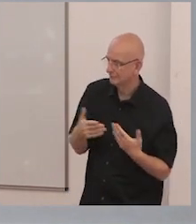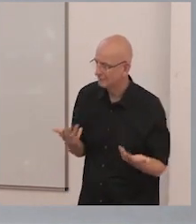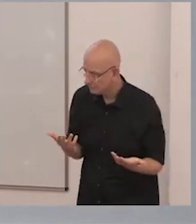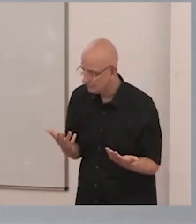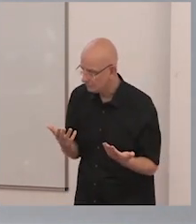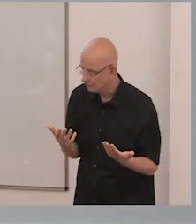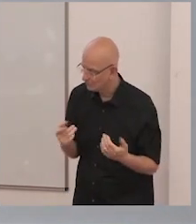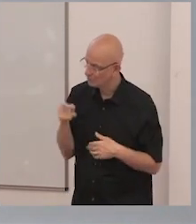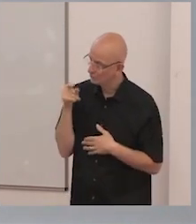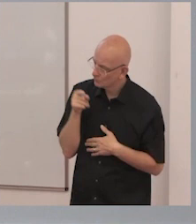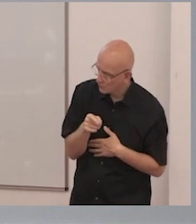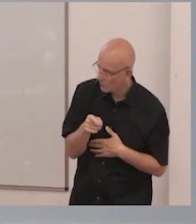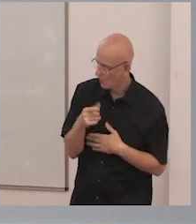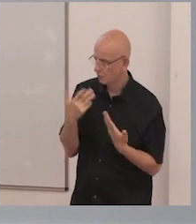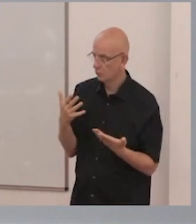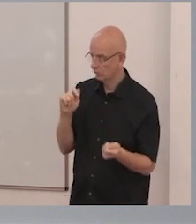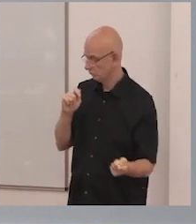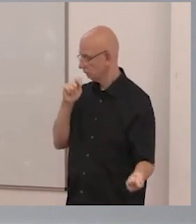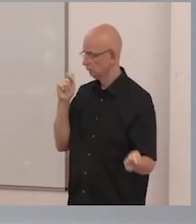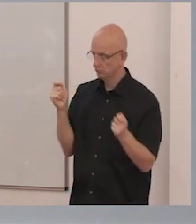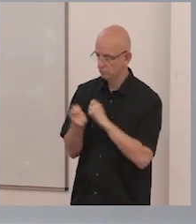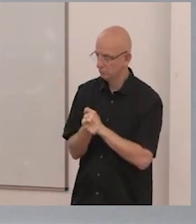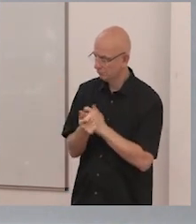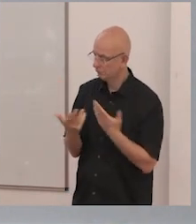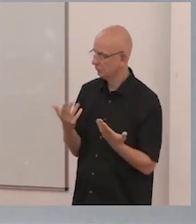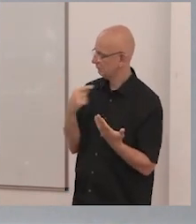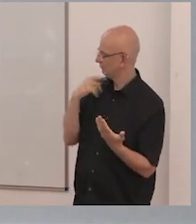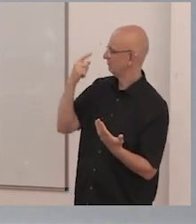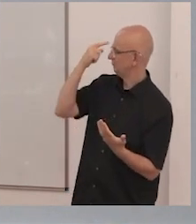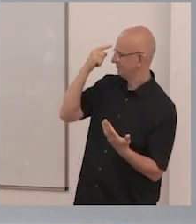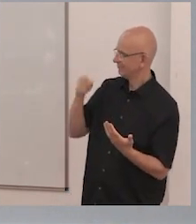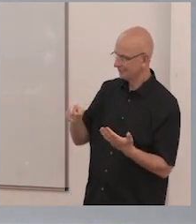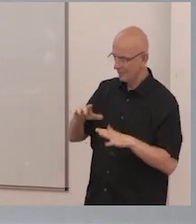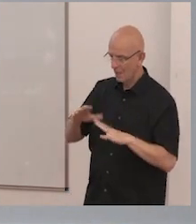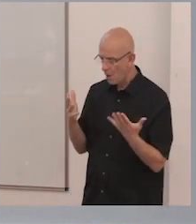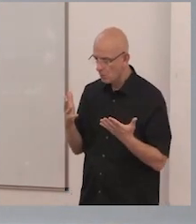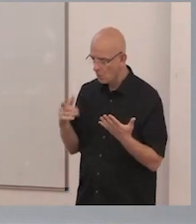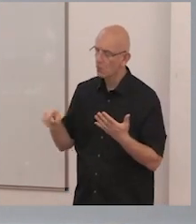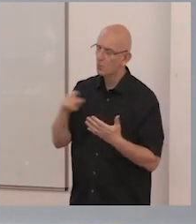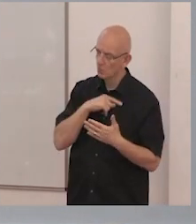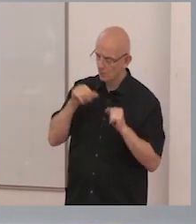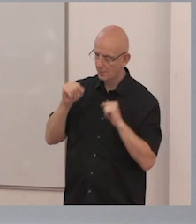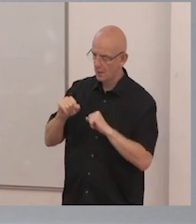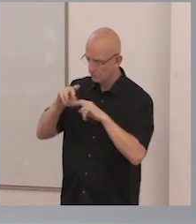So we can begin to see why it's really significant. It's certainly not a perfect provision.